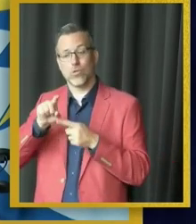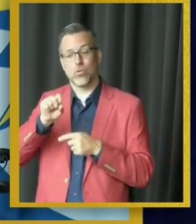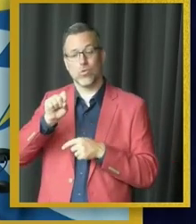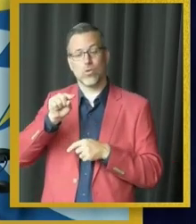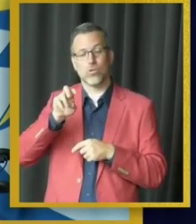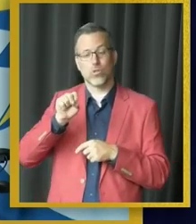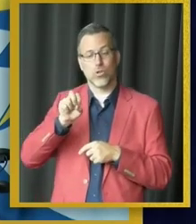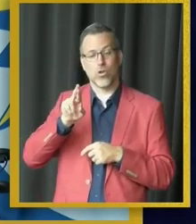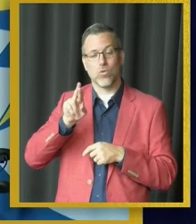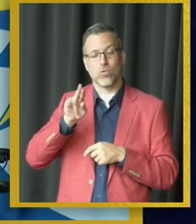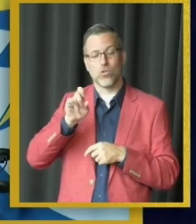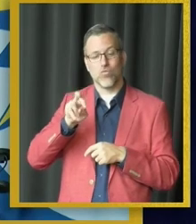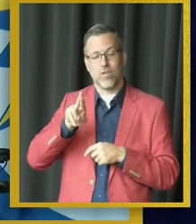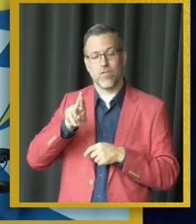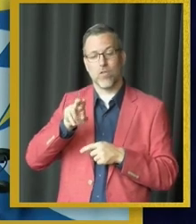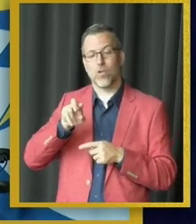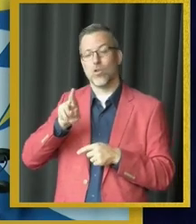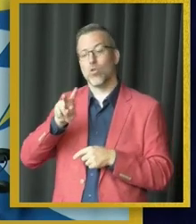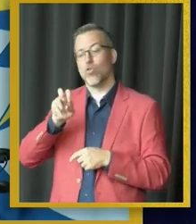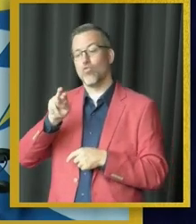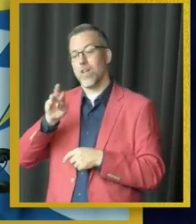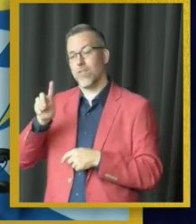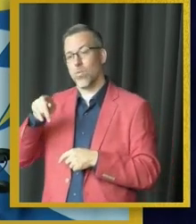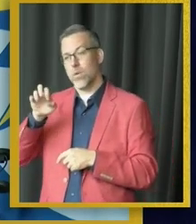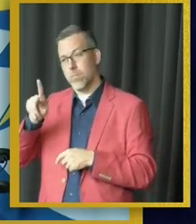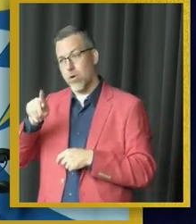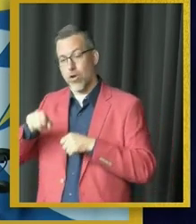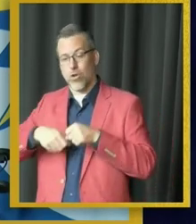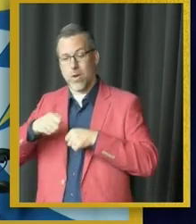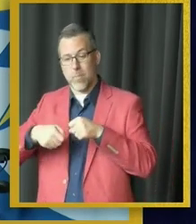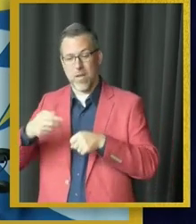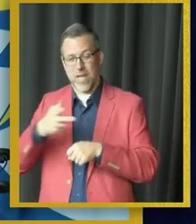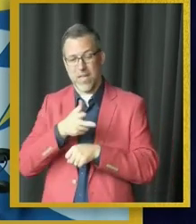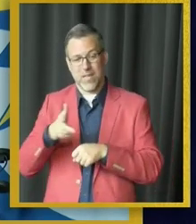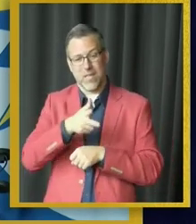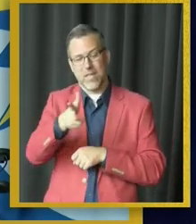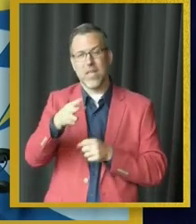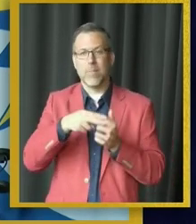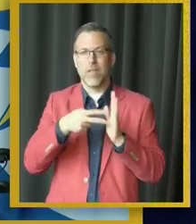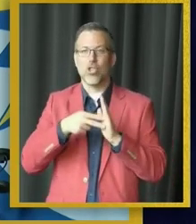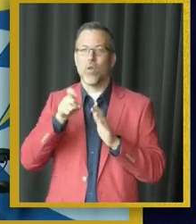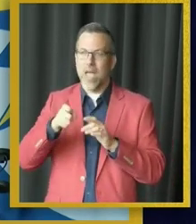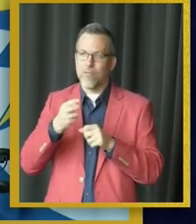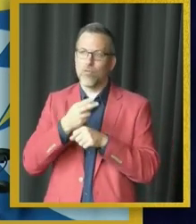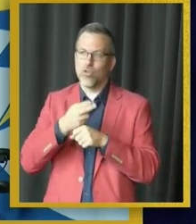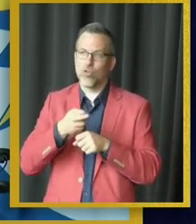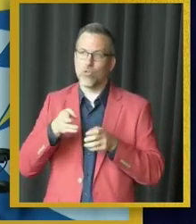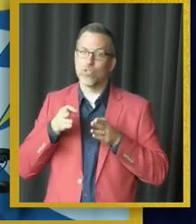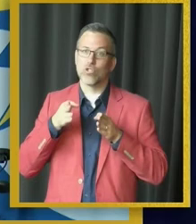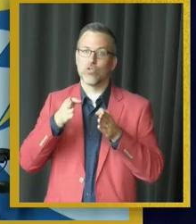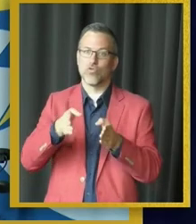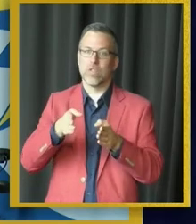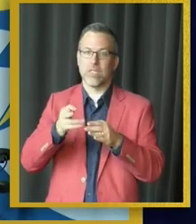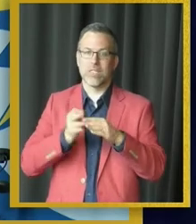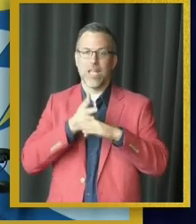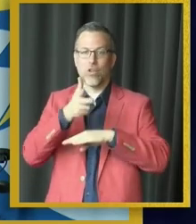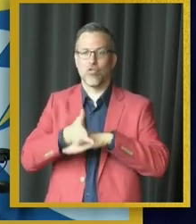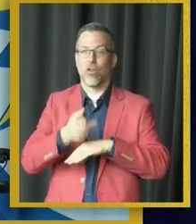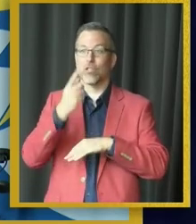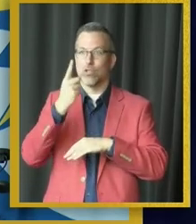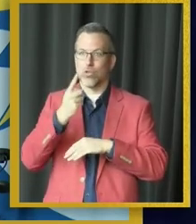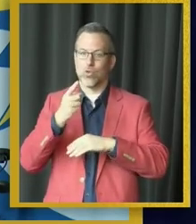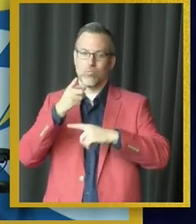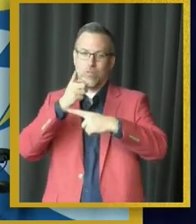Greenway to Ravenwood Park to Percy Priest Trailhead on a bike meant you had to travel on local streets and cross two major